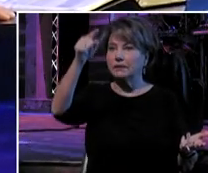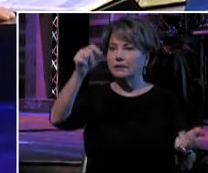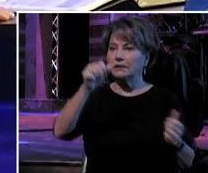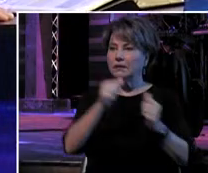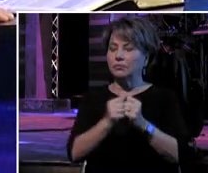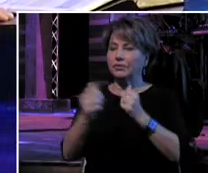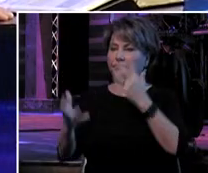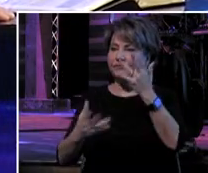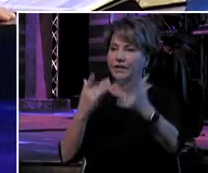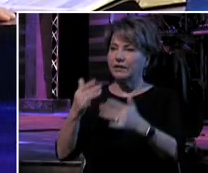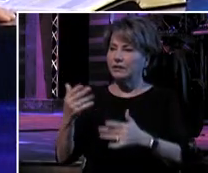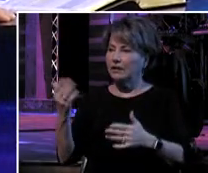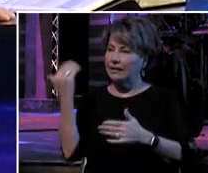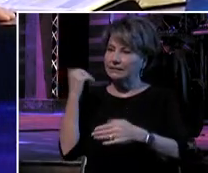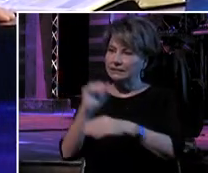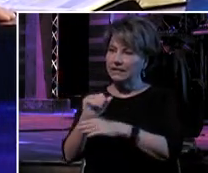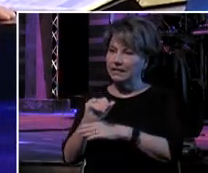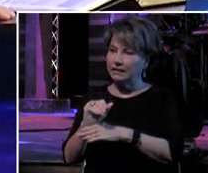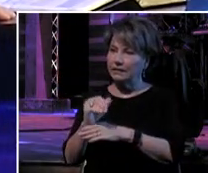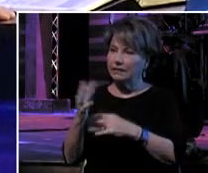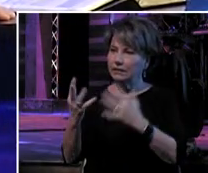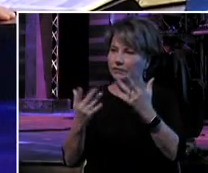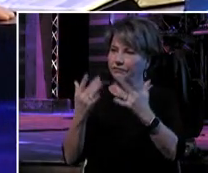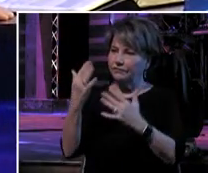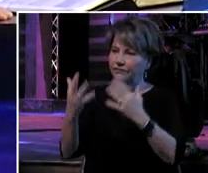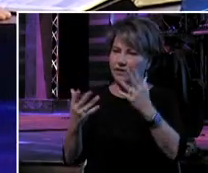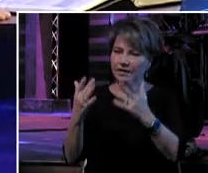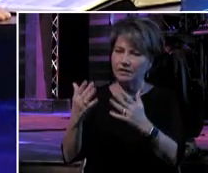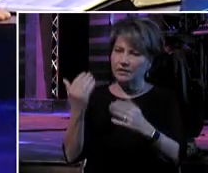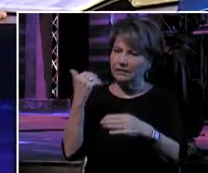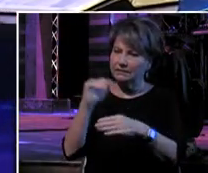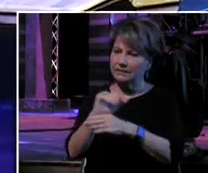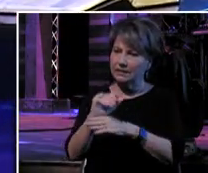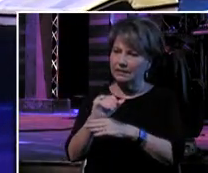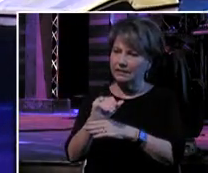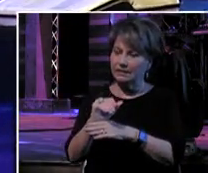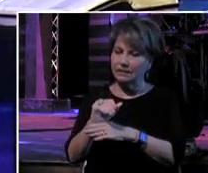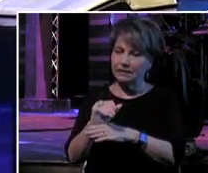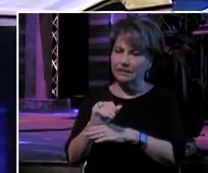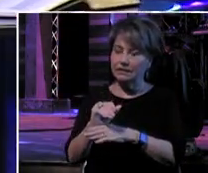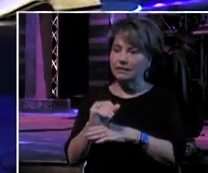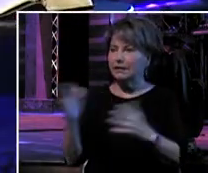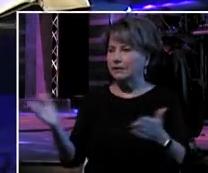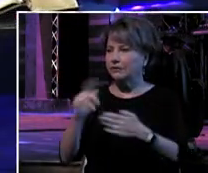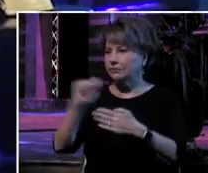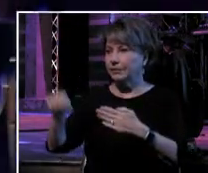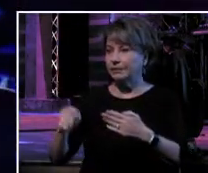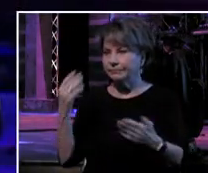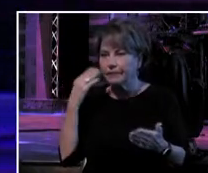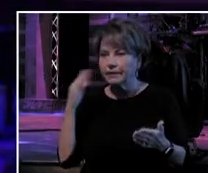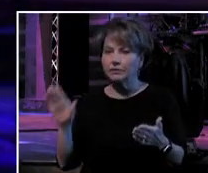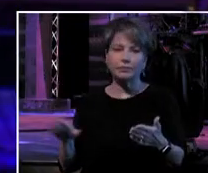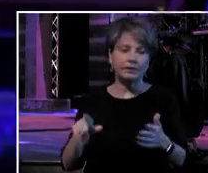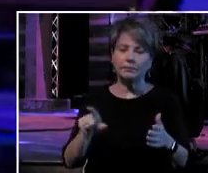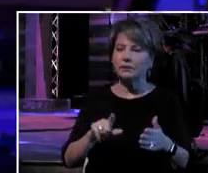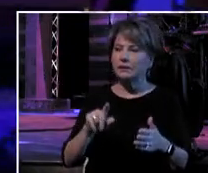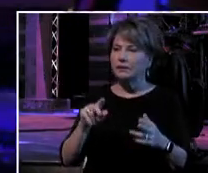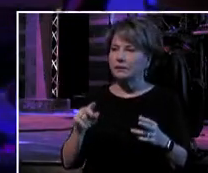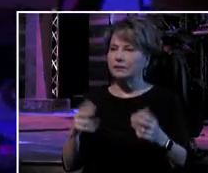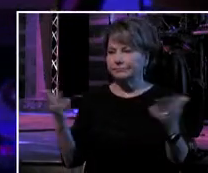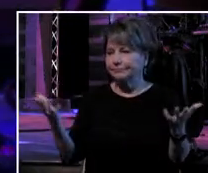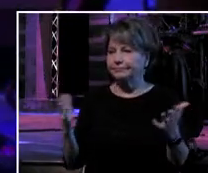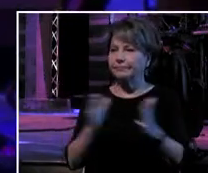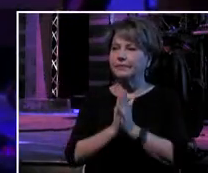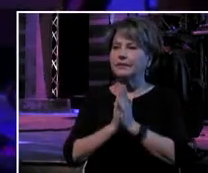more like hell. Sorry about that. Did you see that fire? I drove right by it last night. Okay. I divert. Squirrel. Okay. Let's move